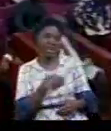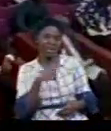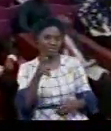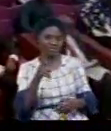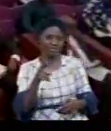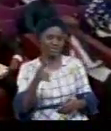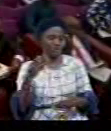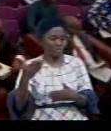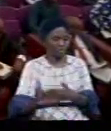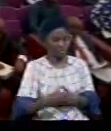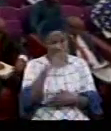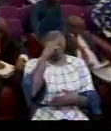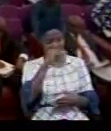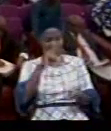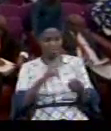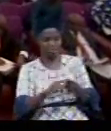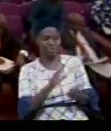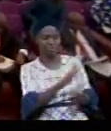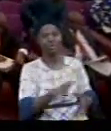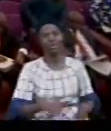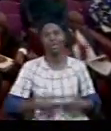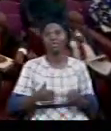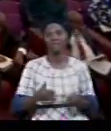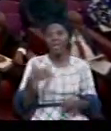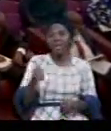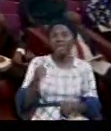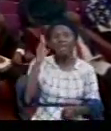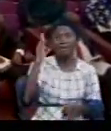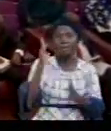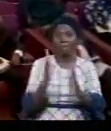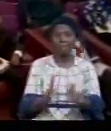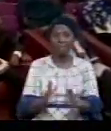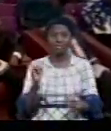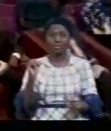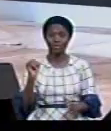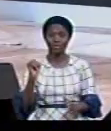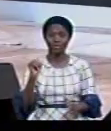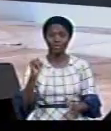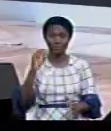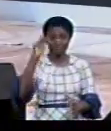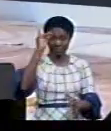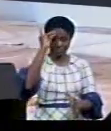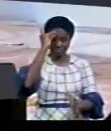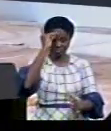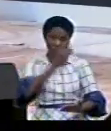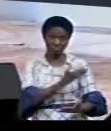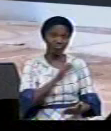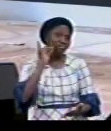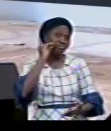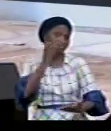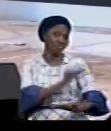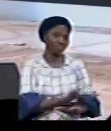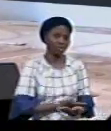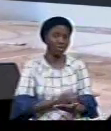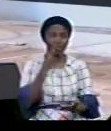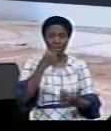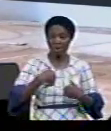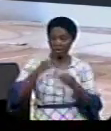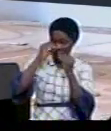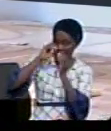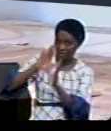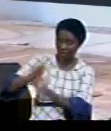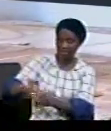daughter who had forsaken the way that she was trained in and has